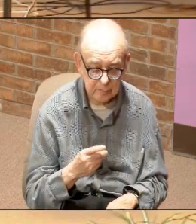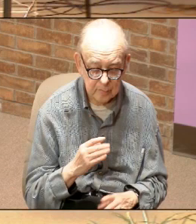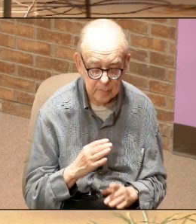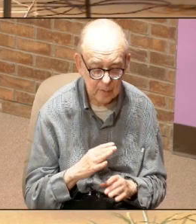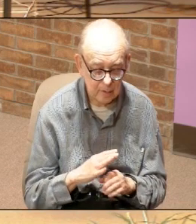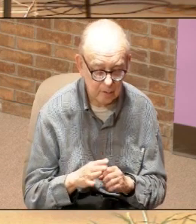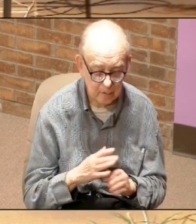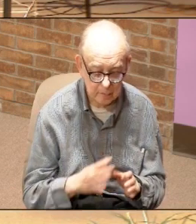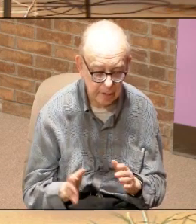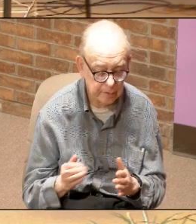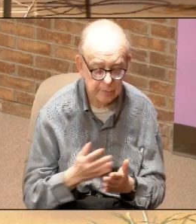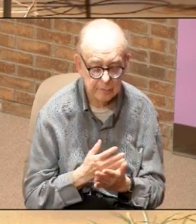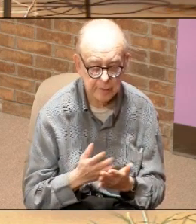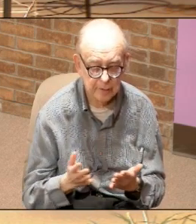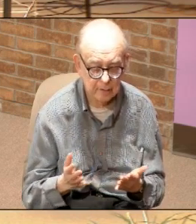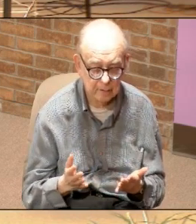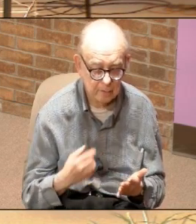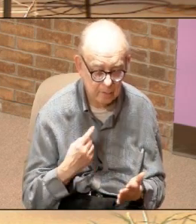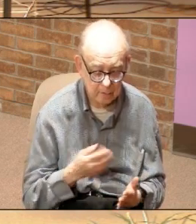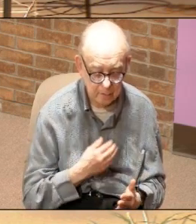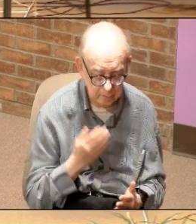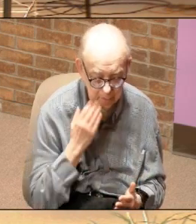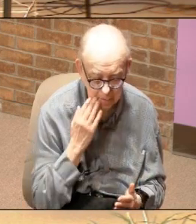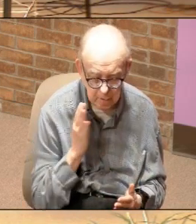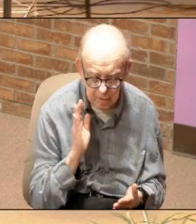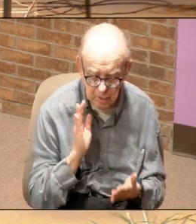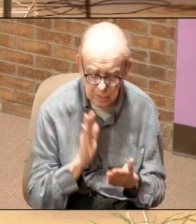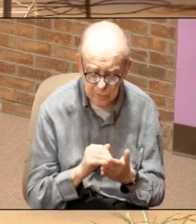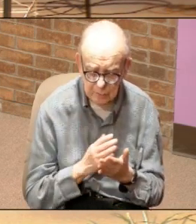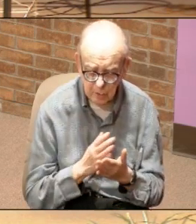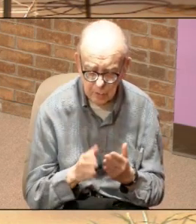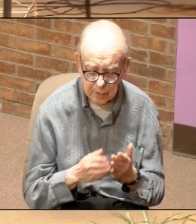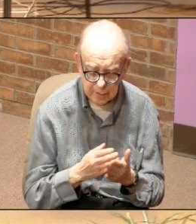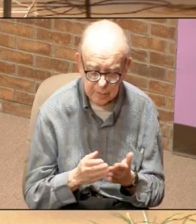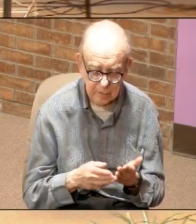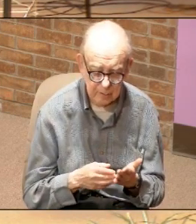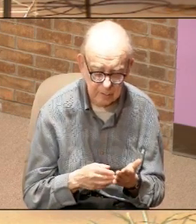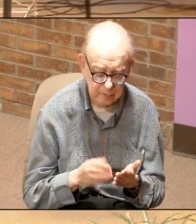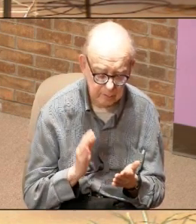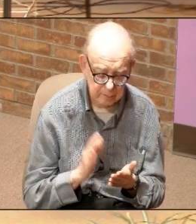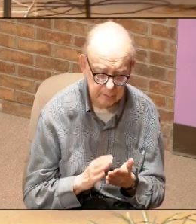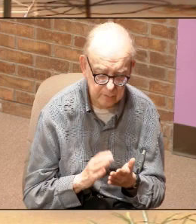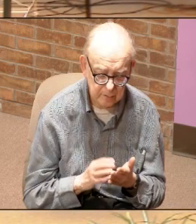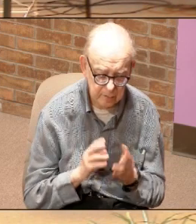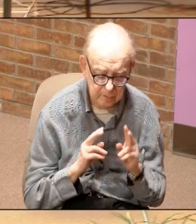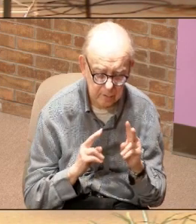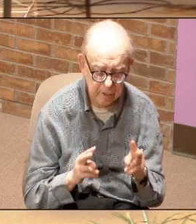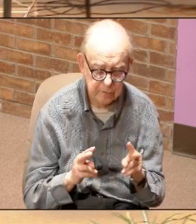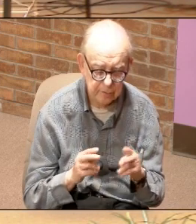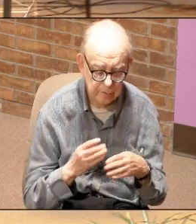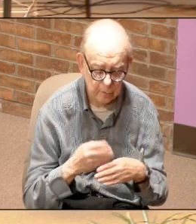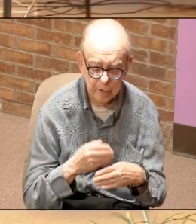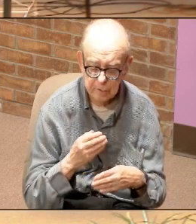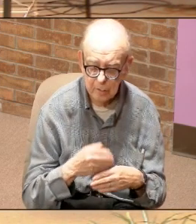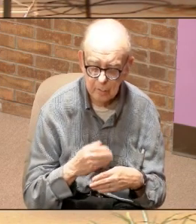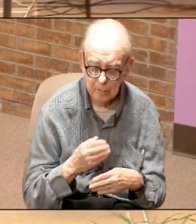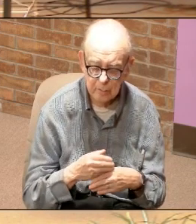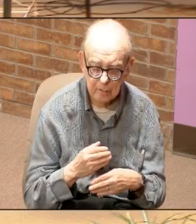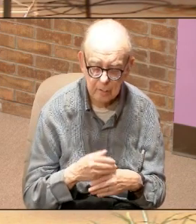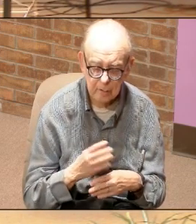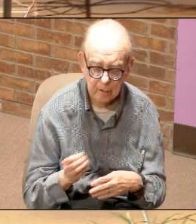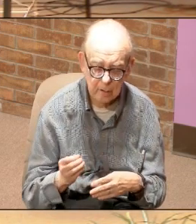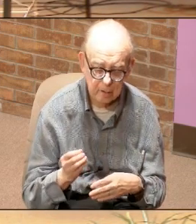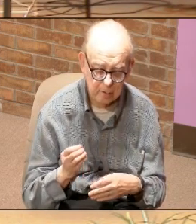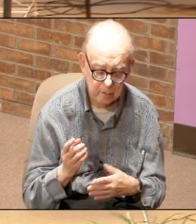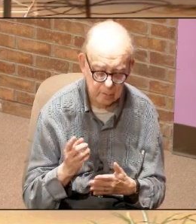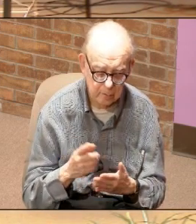plans for everything. We only know a little smidget of it, a little look into the window.